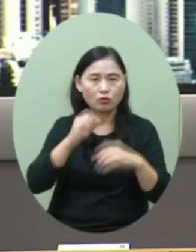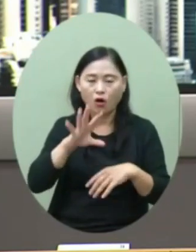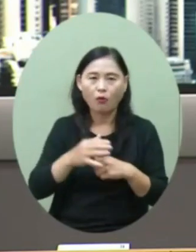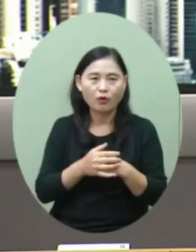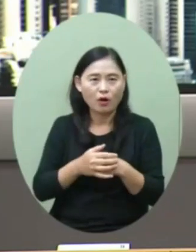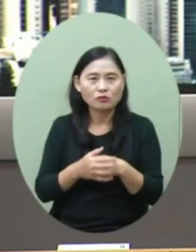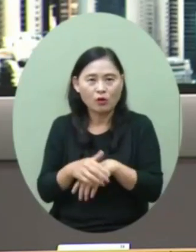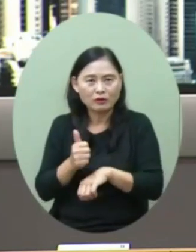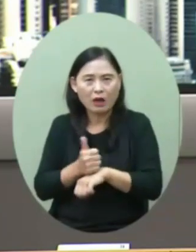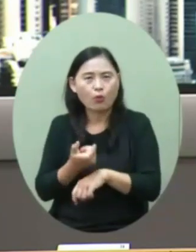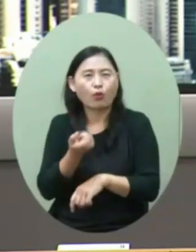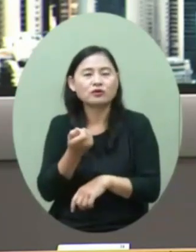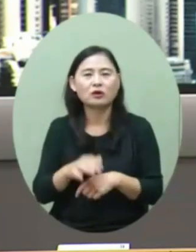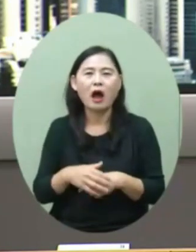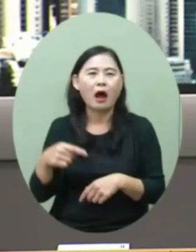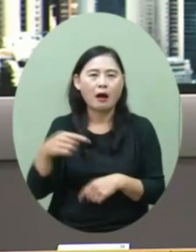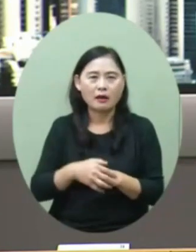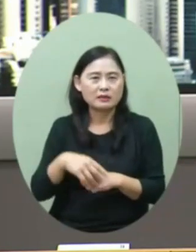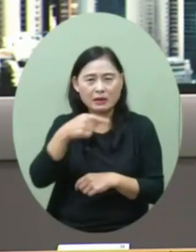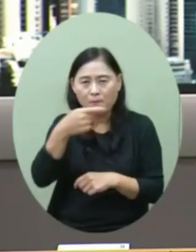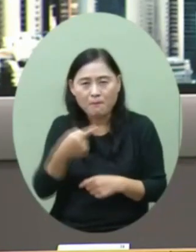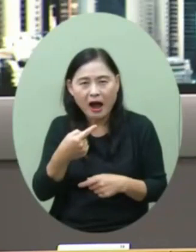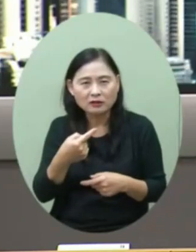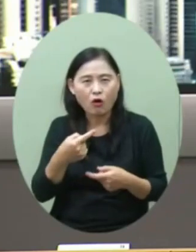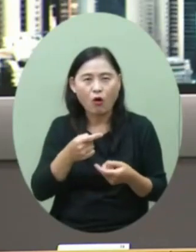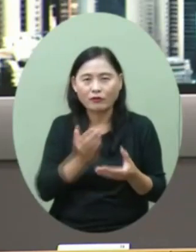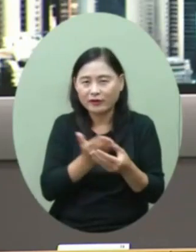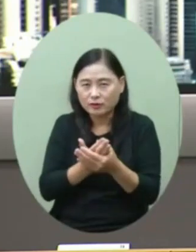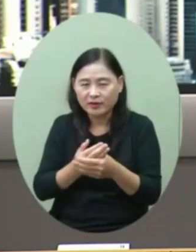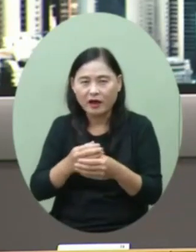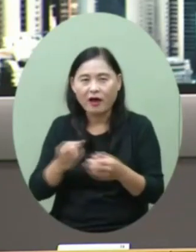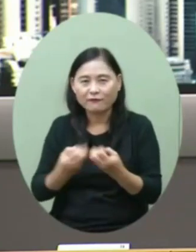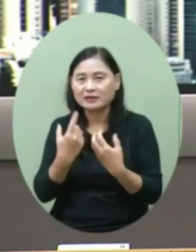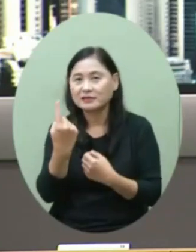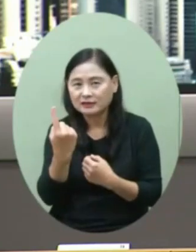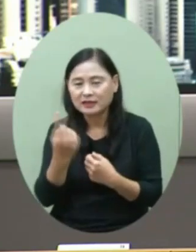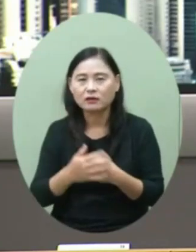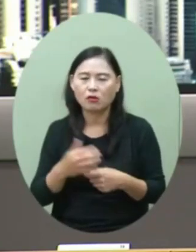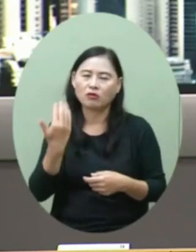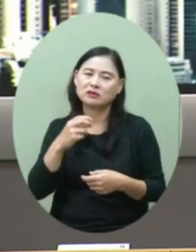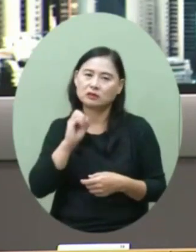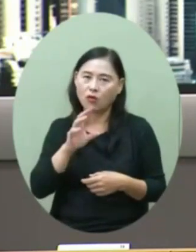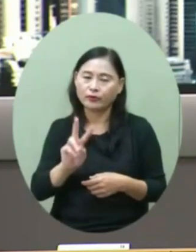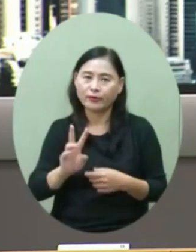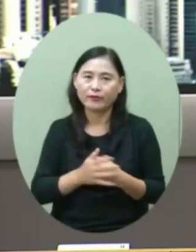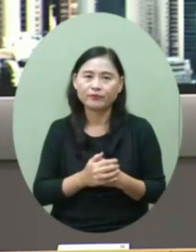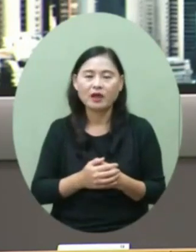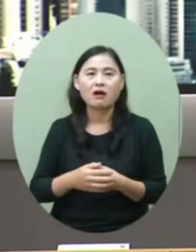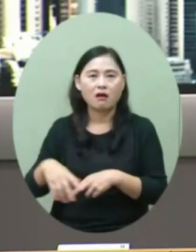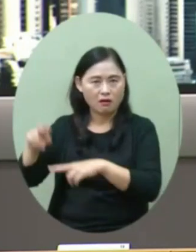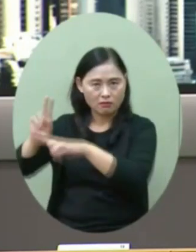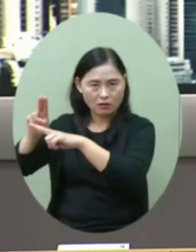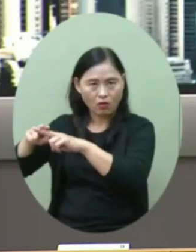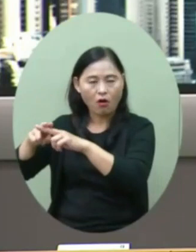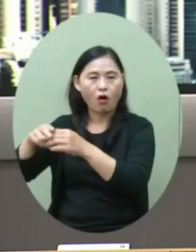serious situation. Mr. John Lee said that it would be a very unlikely and rare situation.